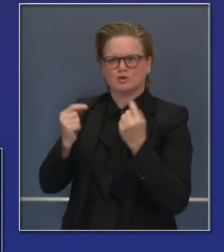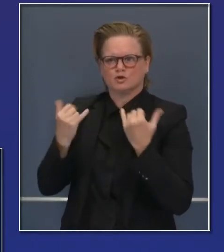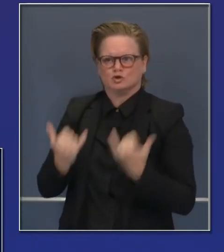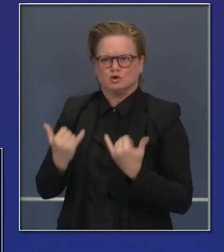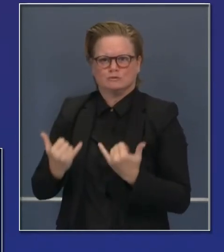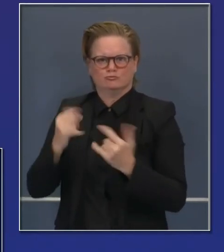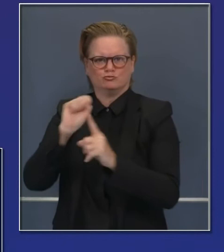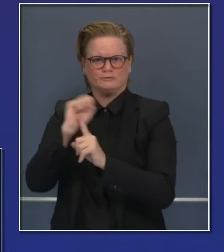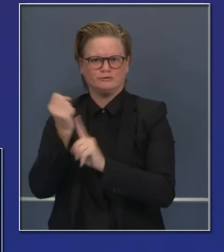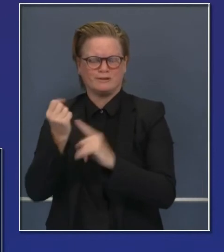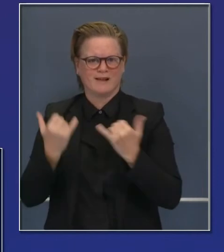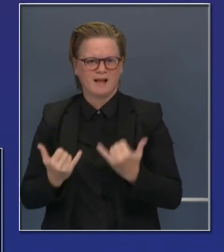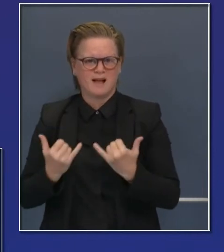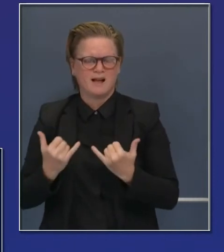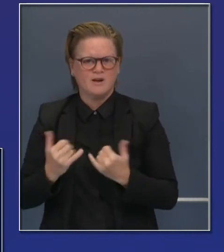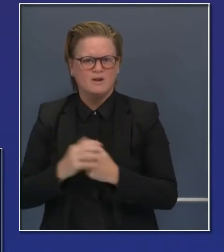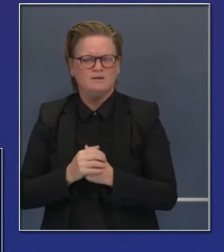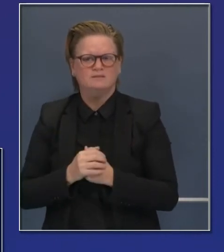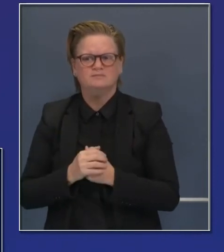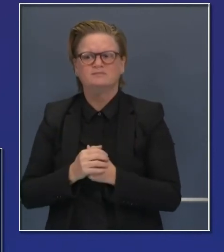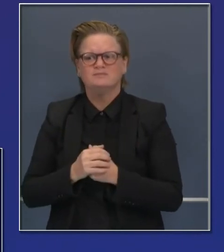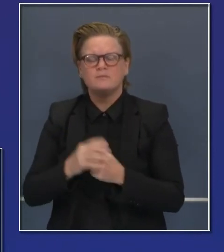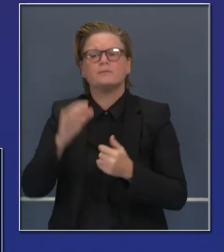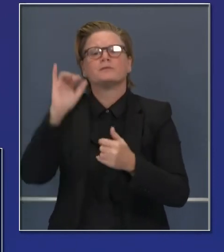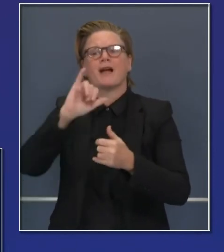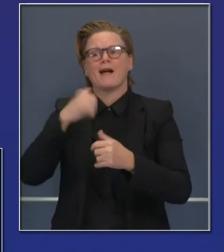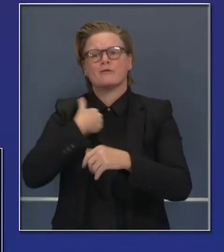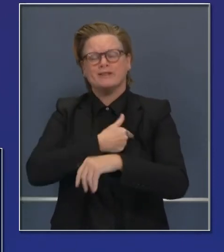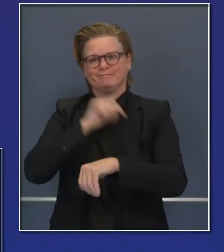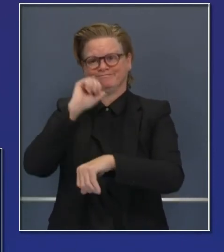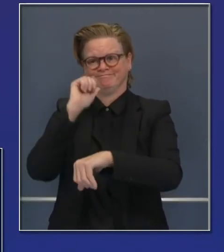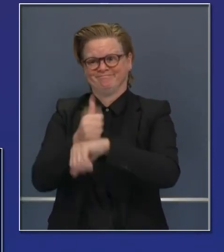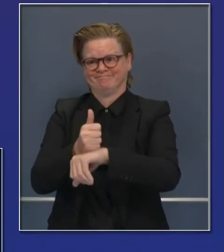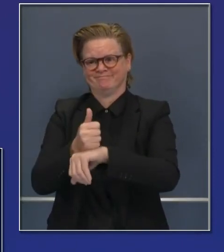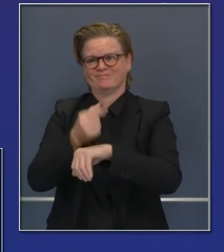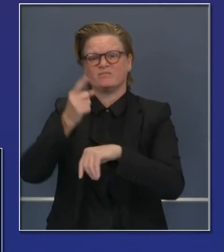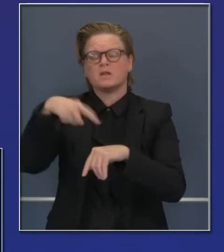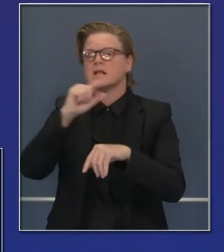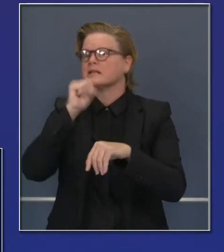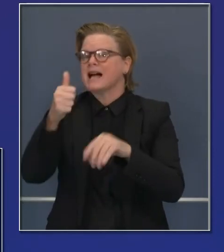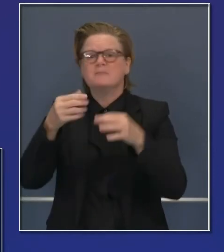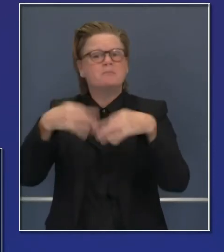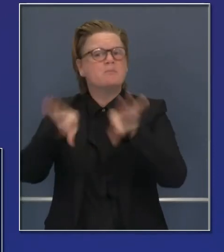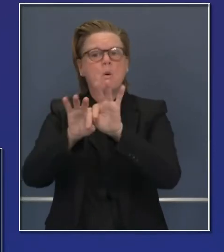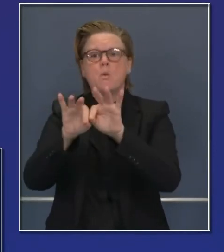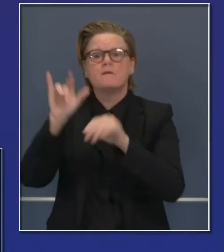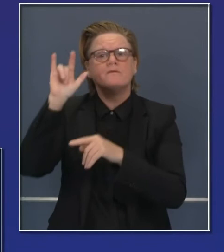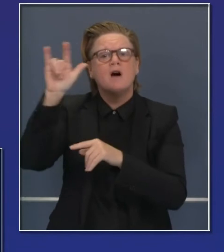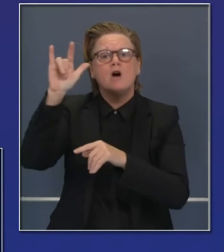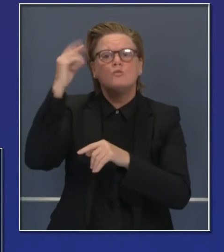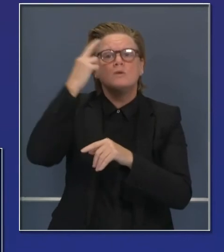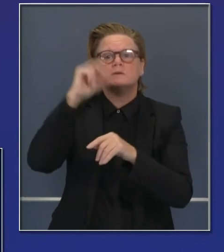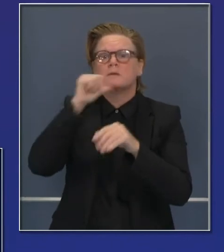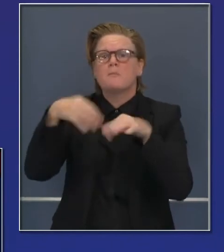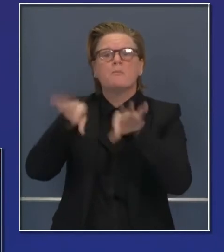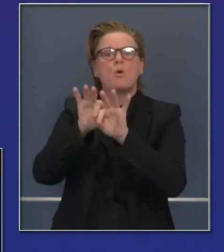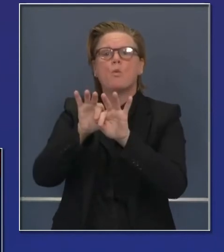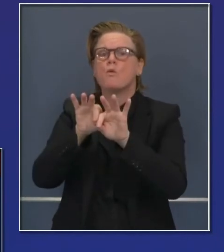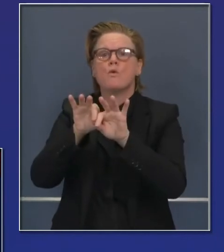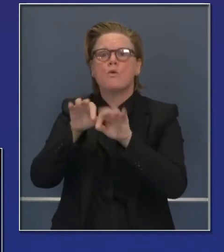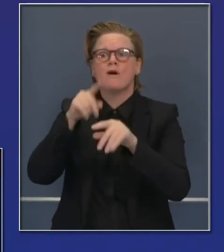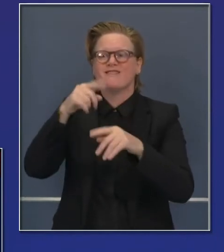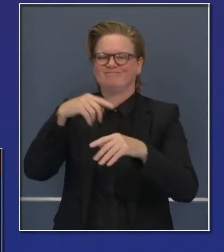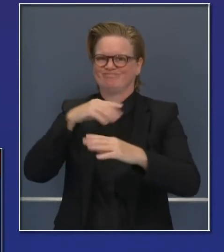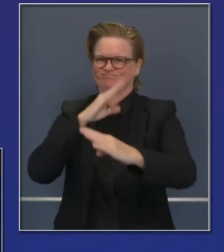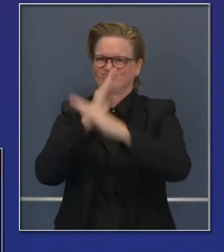establishing a framework where all non-essential travel is as well temporarily restricted statewide. Here's what